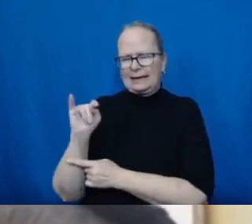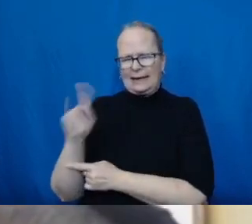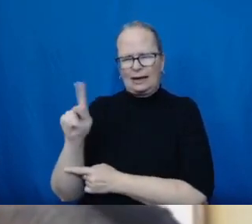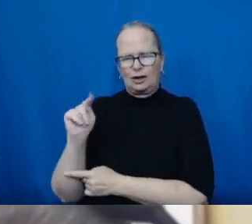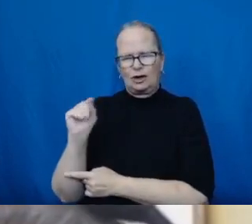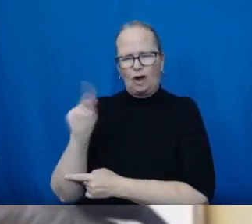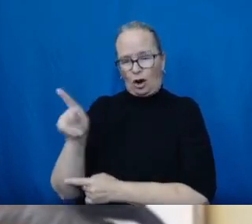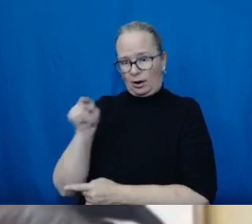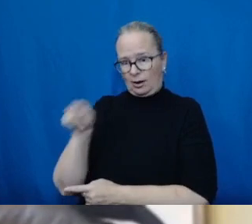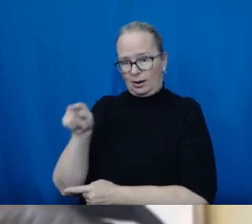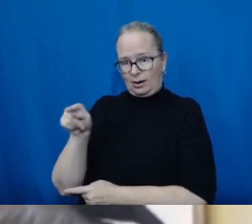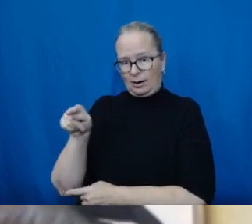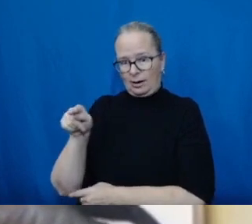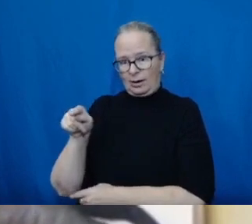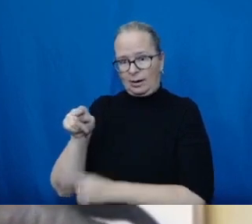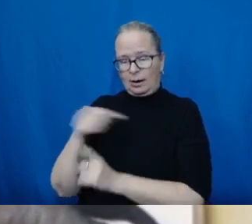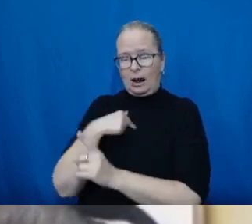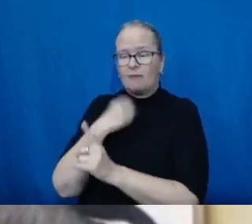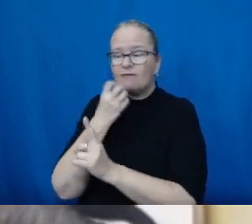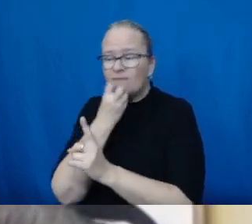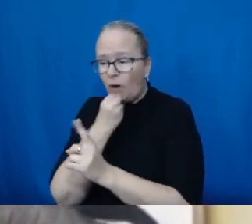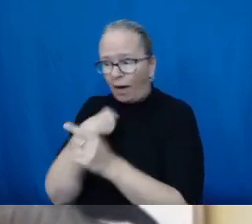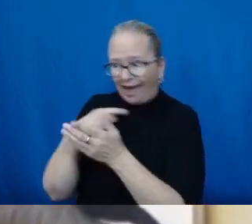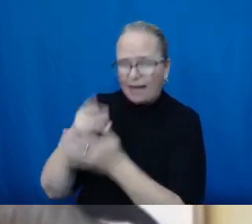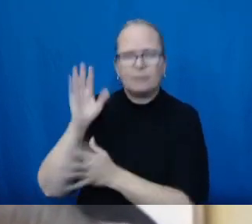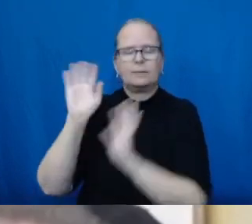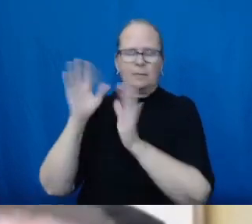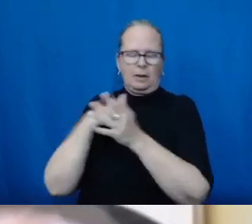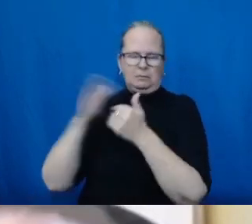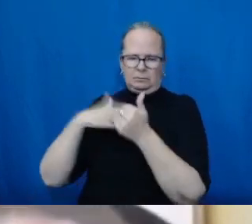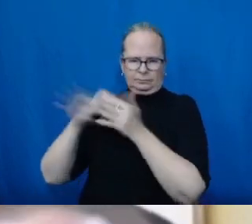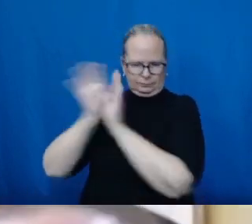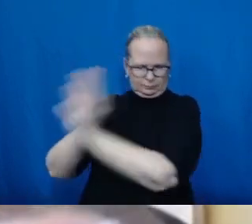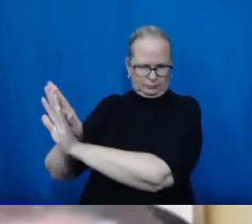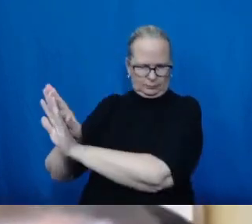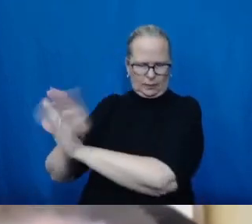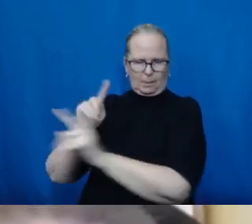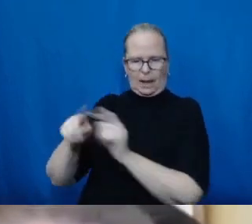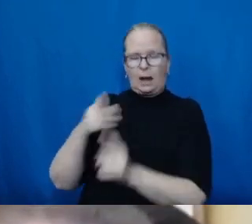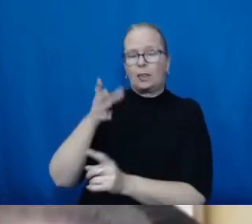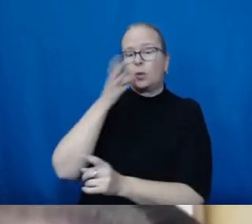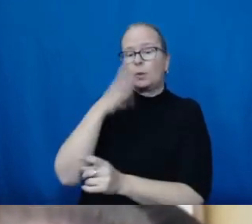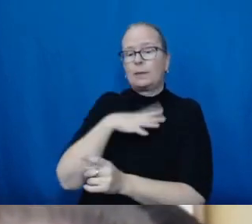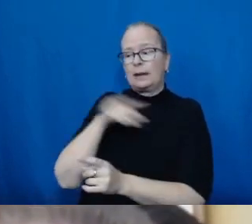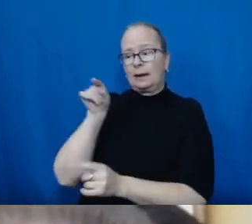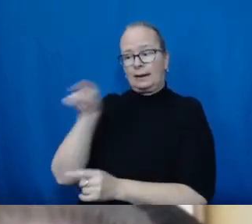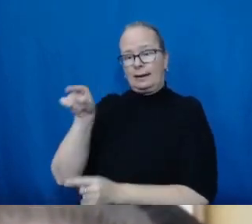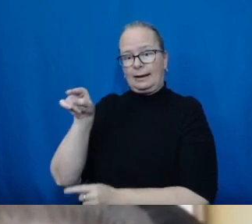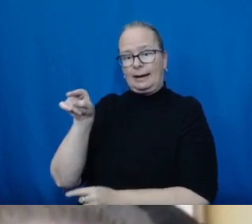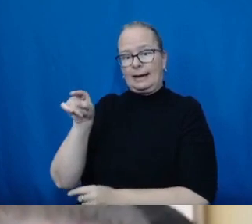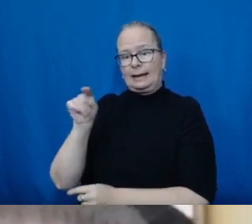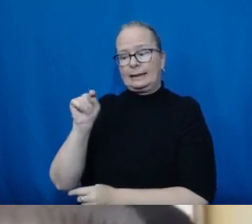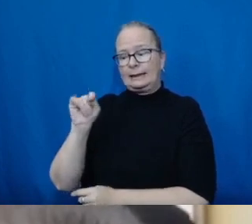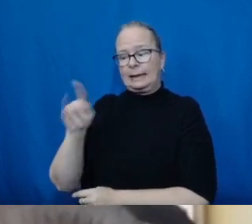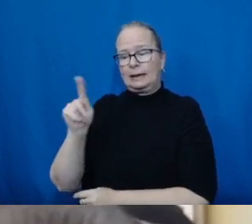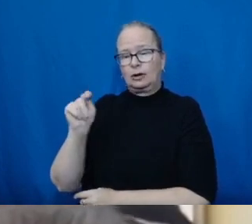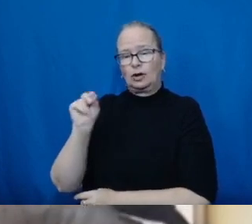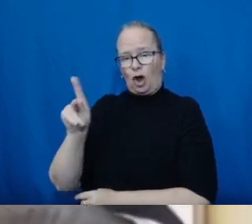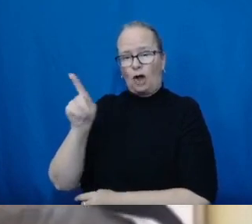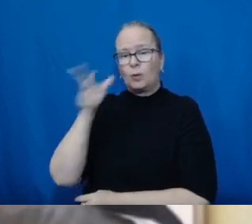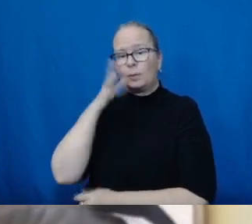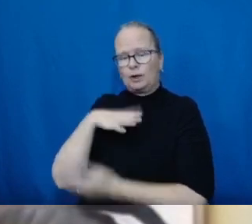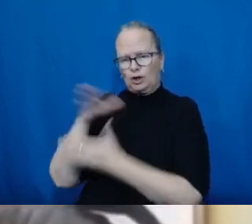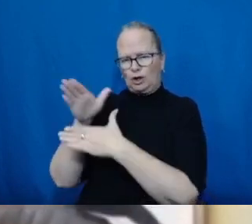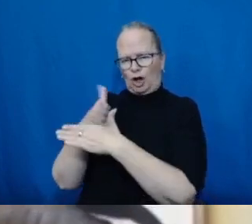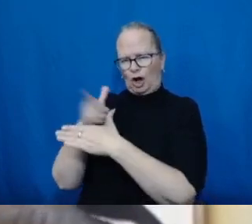she found and shared a TikTok a while ago that talked about the way to open a conversation with someone who isn't vaccinated is ask them on a scale